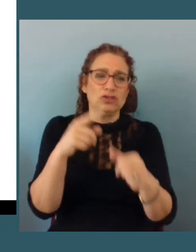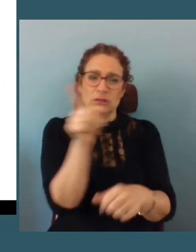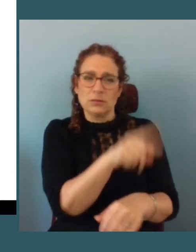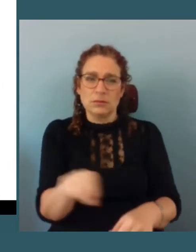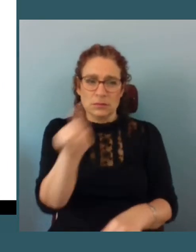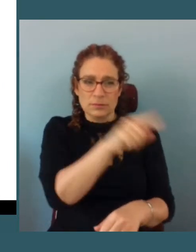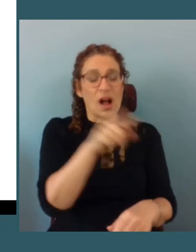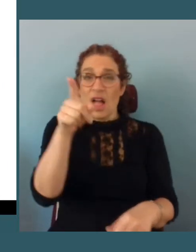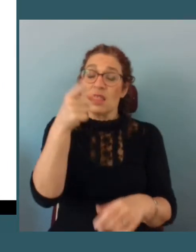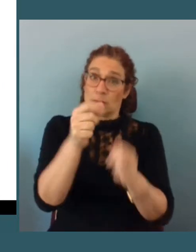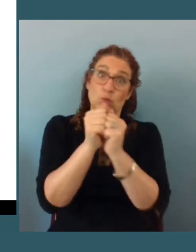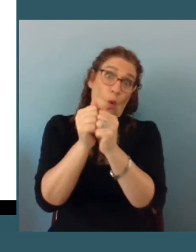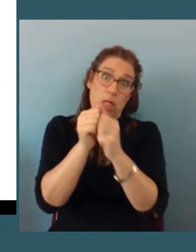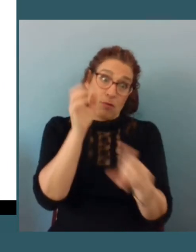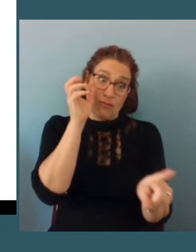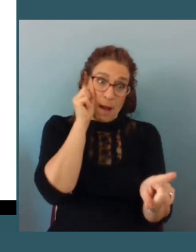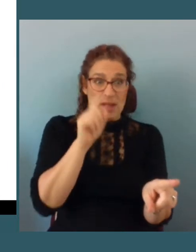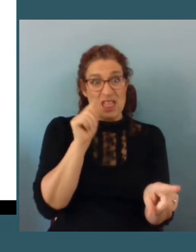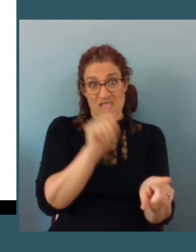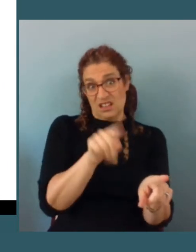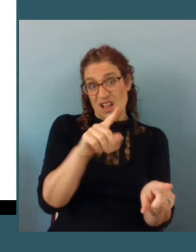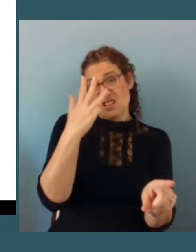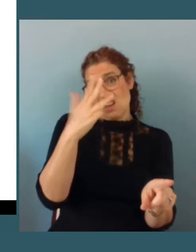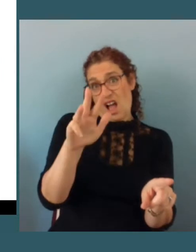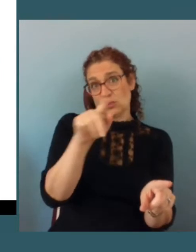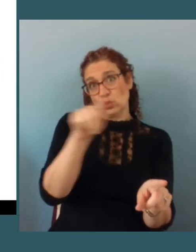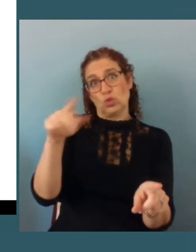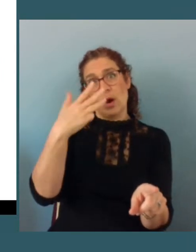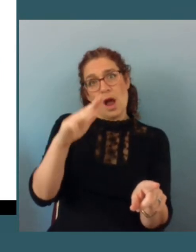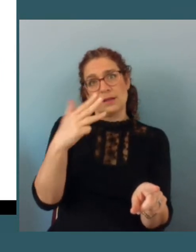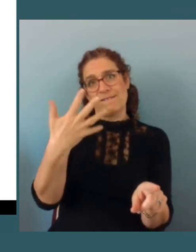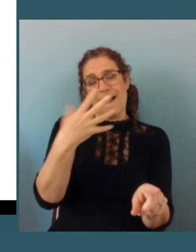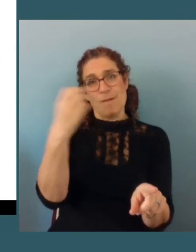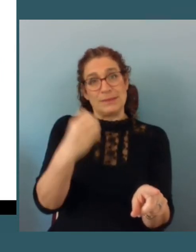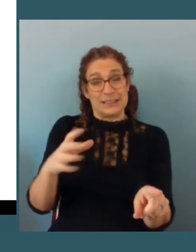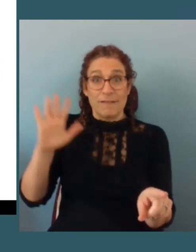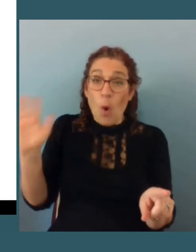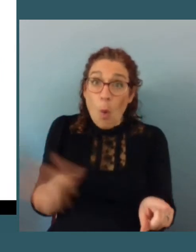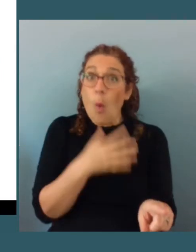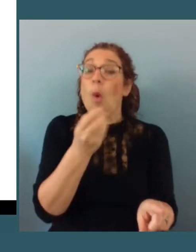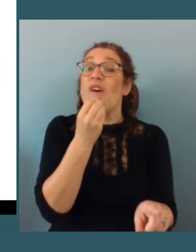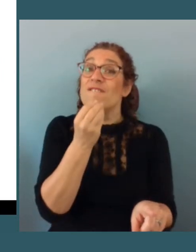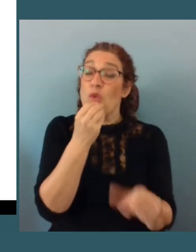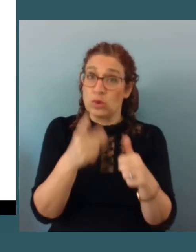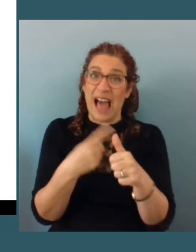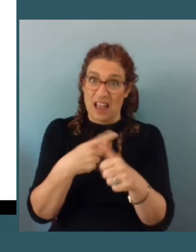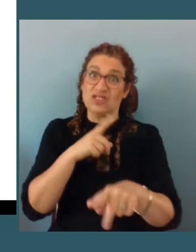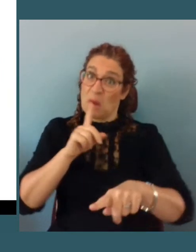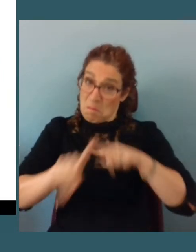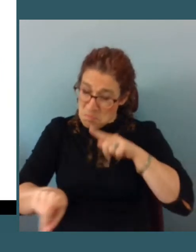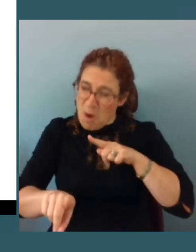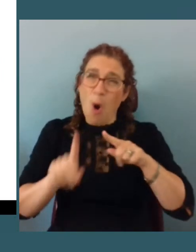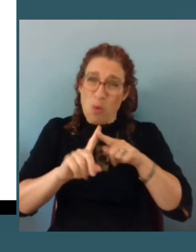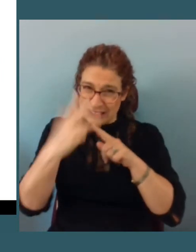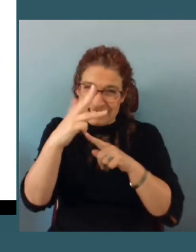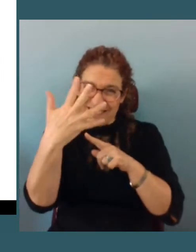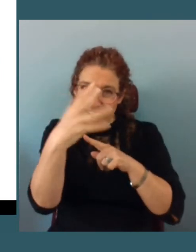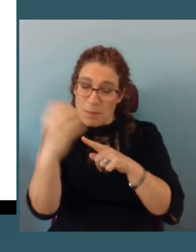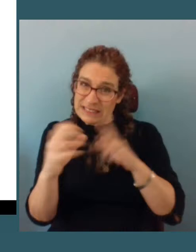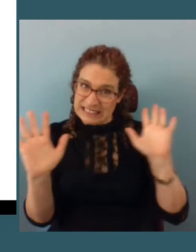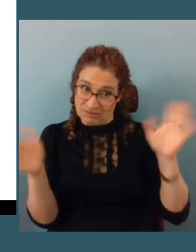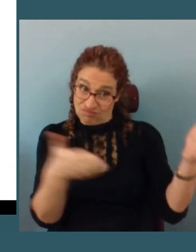because this covers 90 to 95% of all the food allergy that we see. So that's milk, soya,